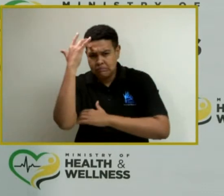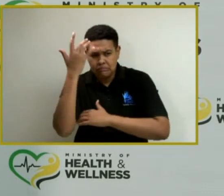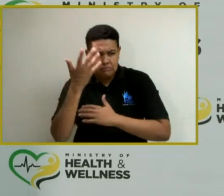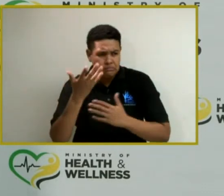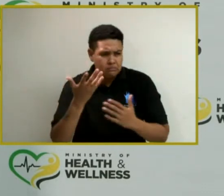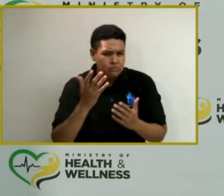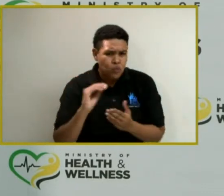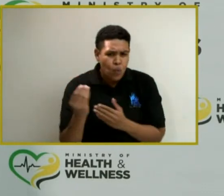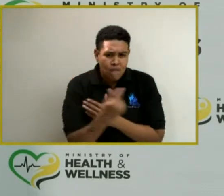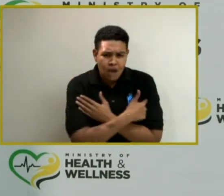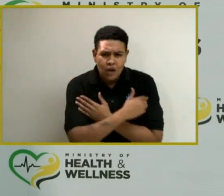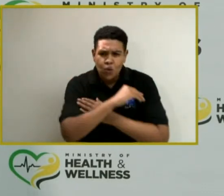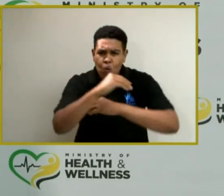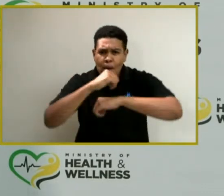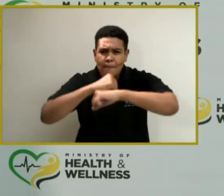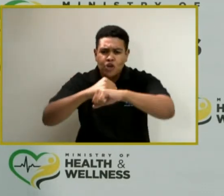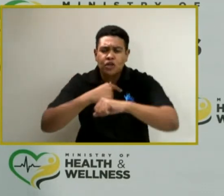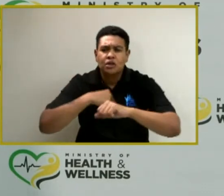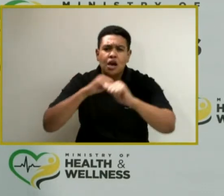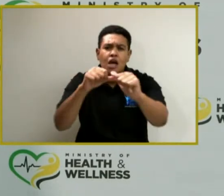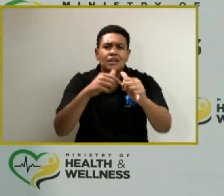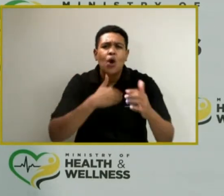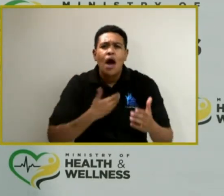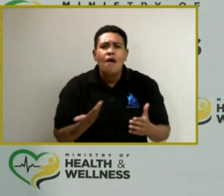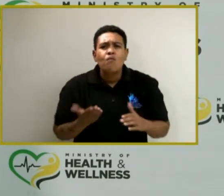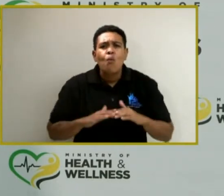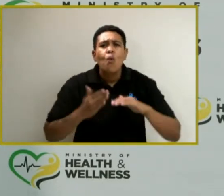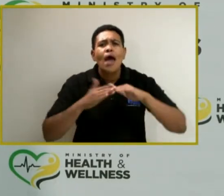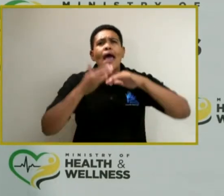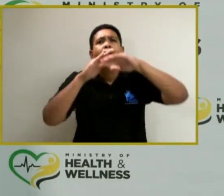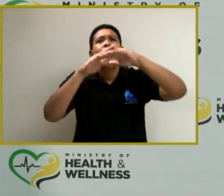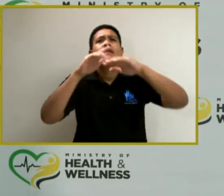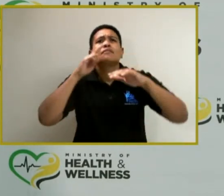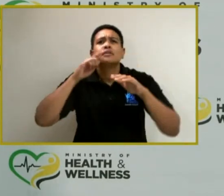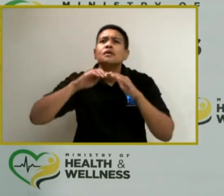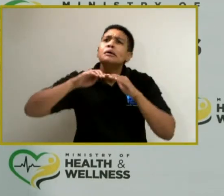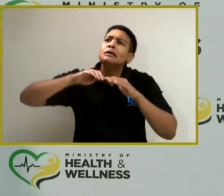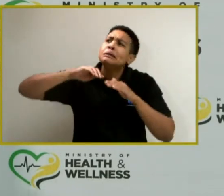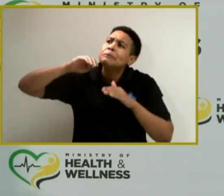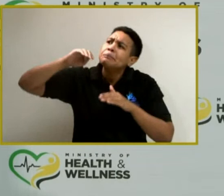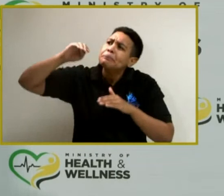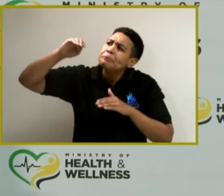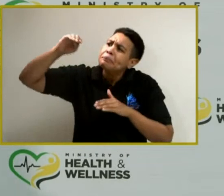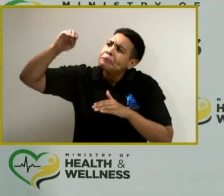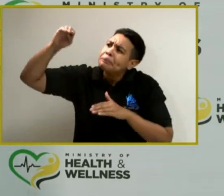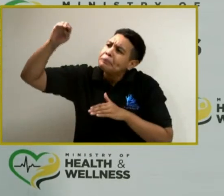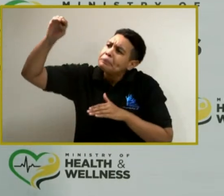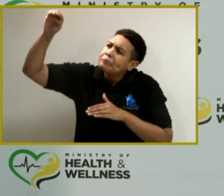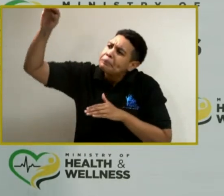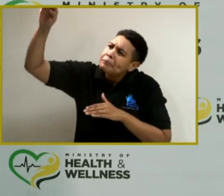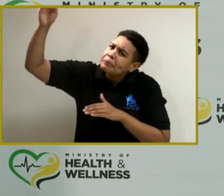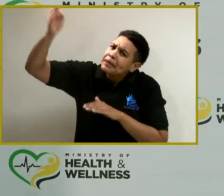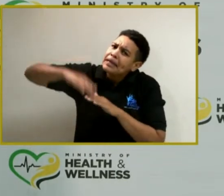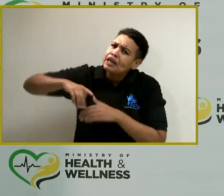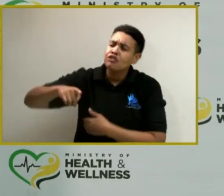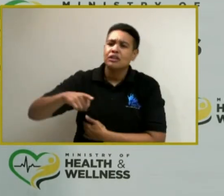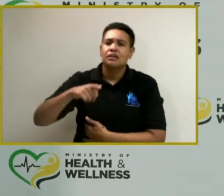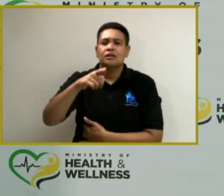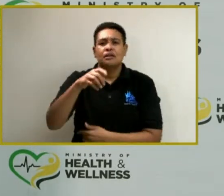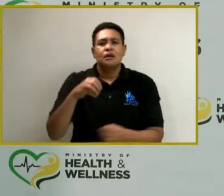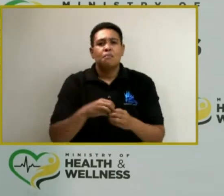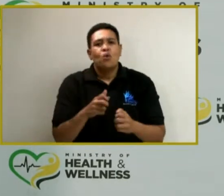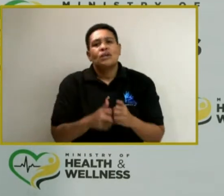non-vaccination, and we continue to have waves as we have had up to this fourth wave, then it makes it more